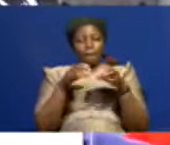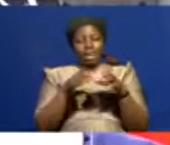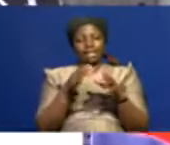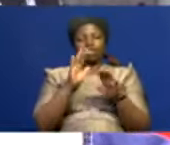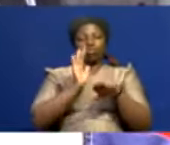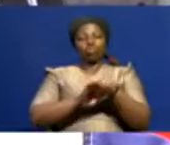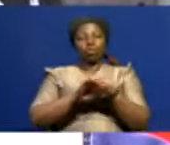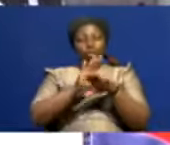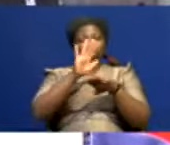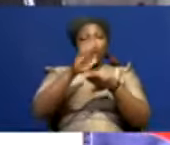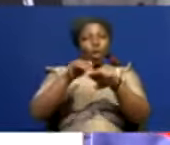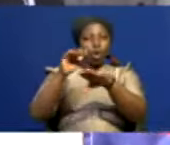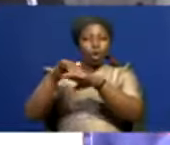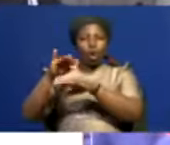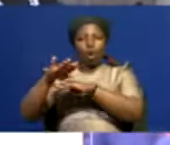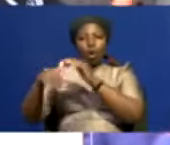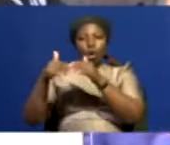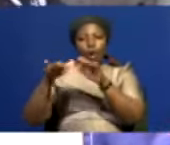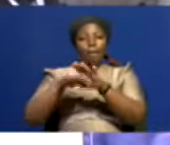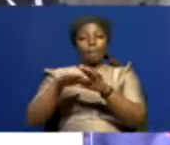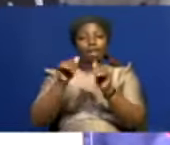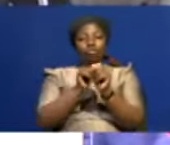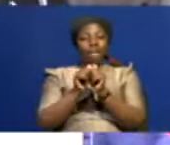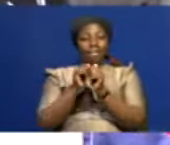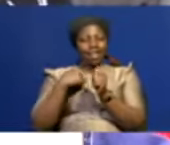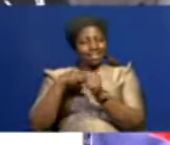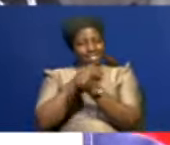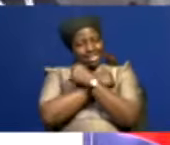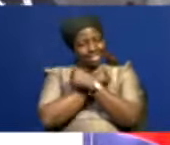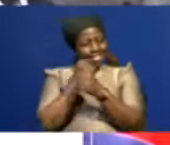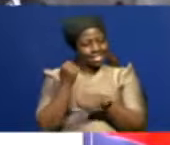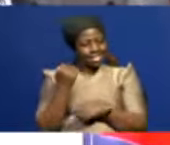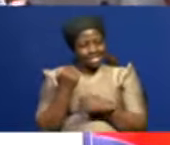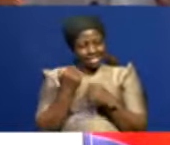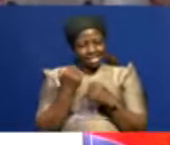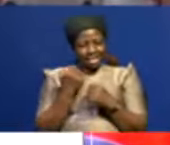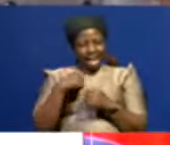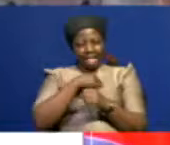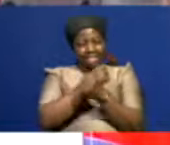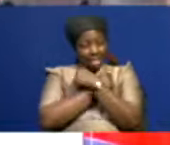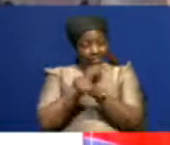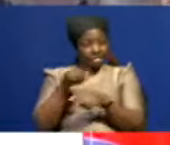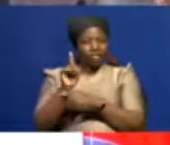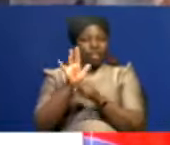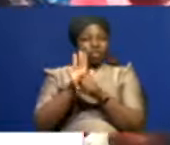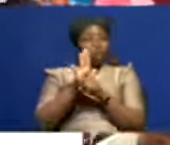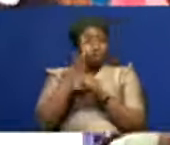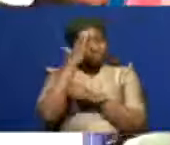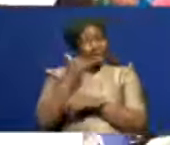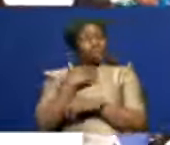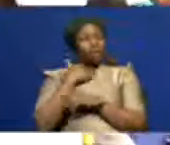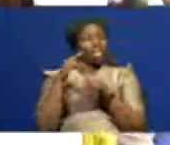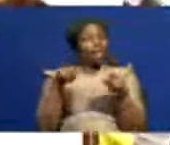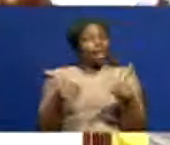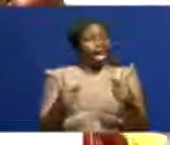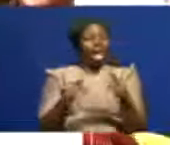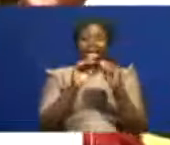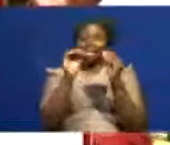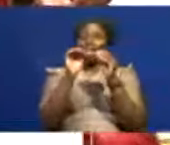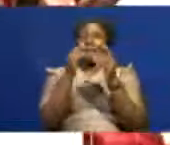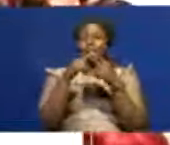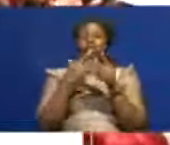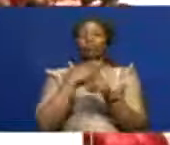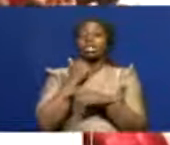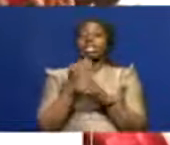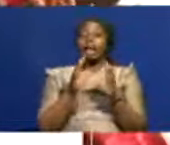wote waite pamoja, na sisi tunampenda sana, tuzungumze pamoja, kwa sababu hakuna vita ile tungetaka ni chama isikufe. Chege, who was